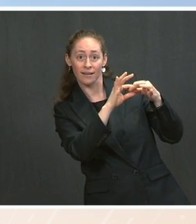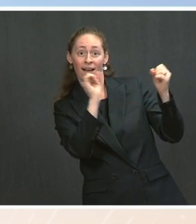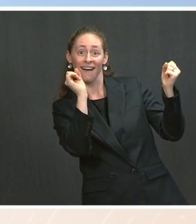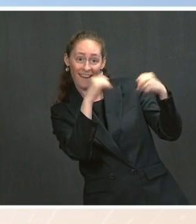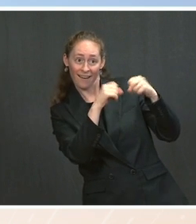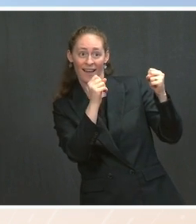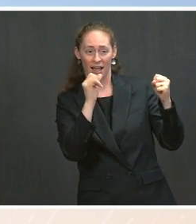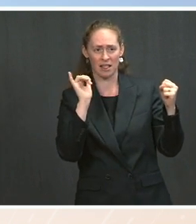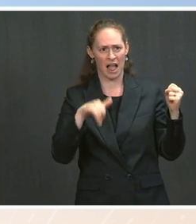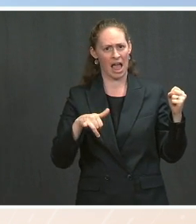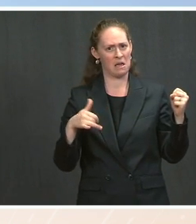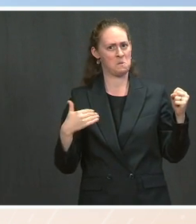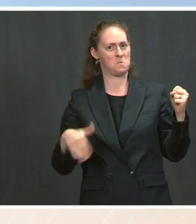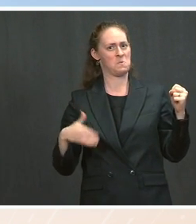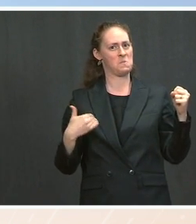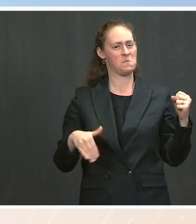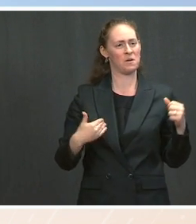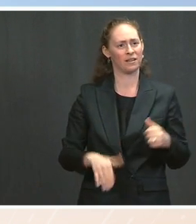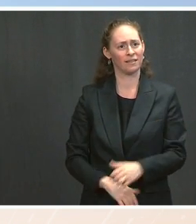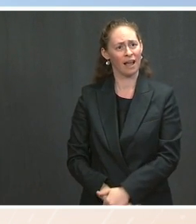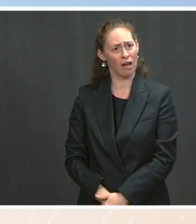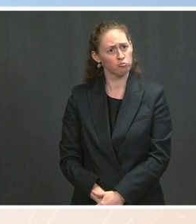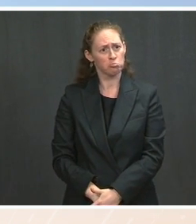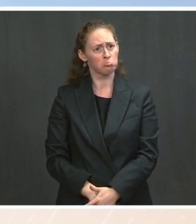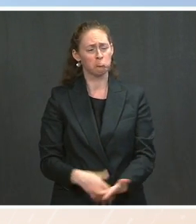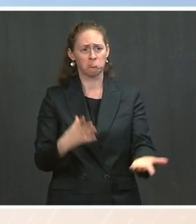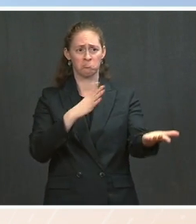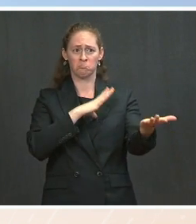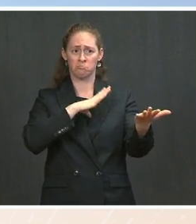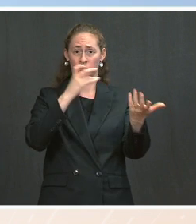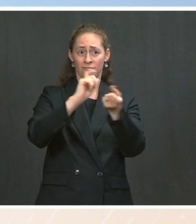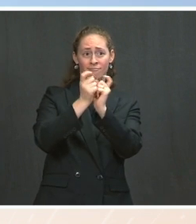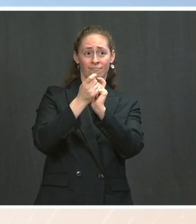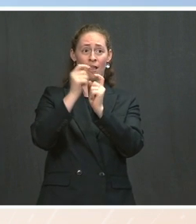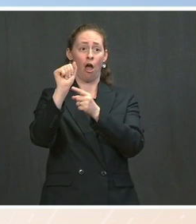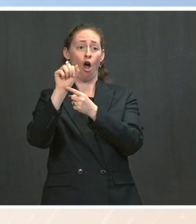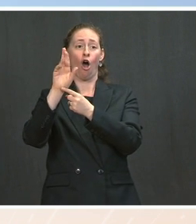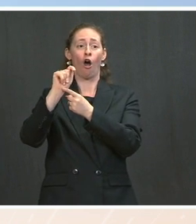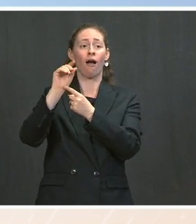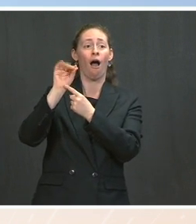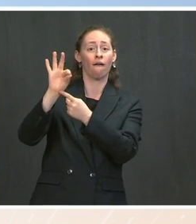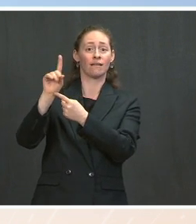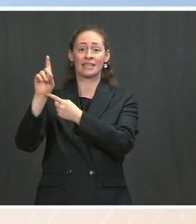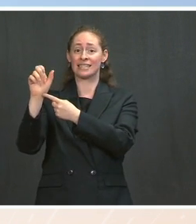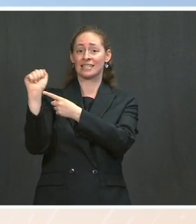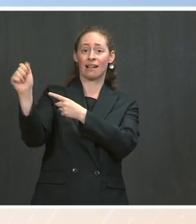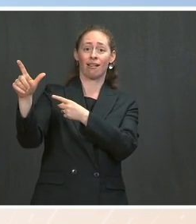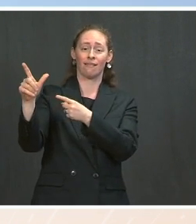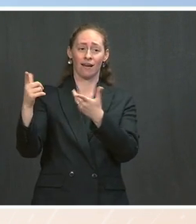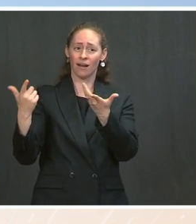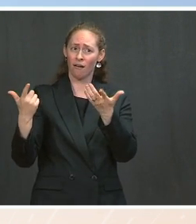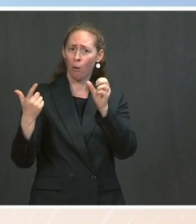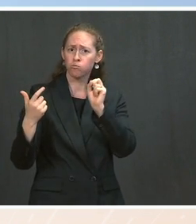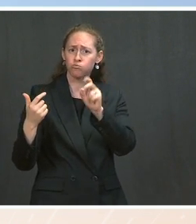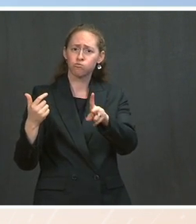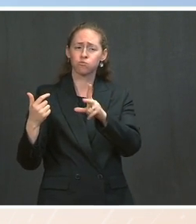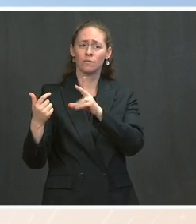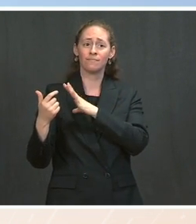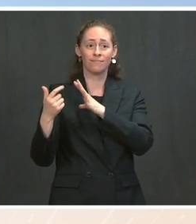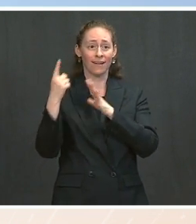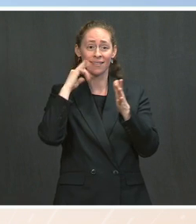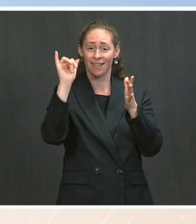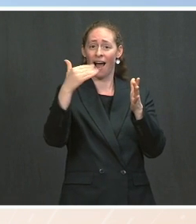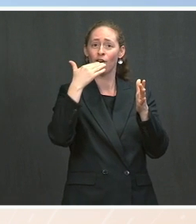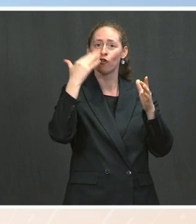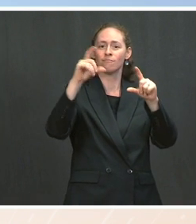of the deal. We'd be okay with that. Yeah. With the art of the deal, I think that's a headline. Well, there you go. Art of a different kind of deal.